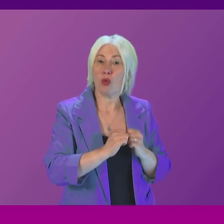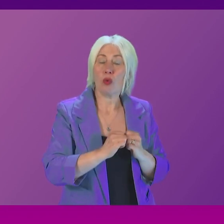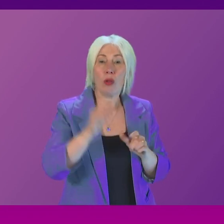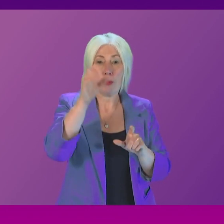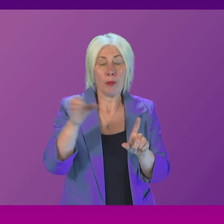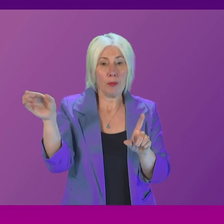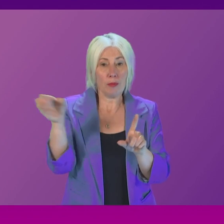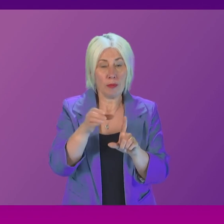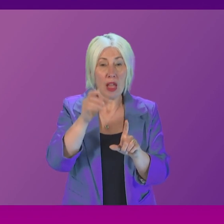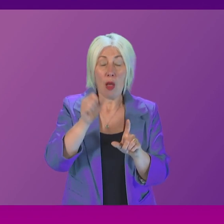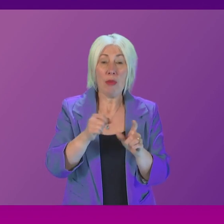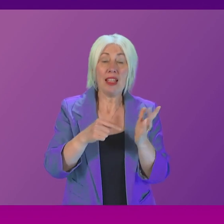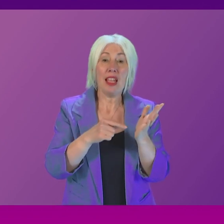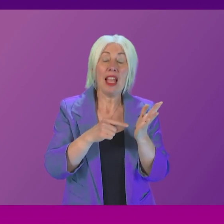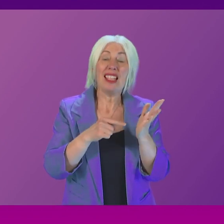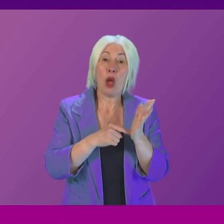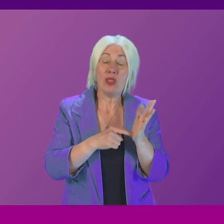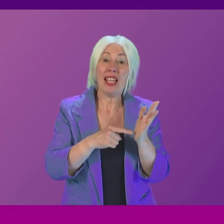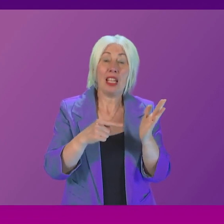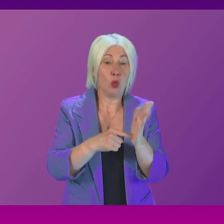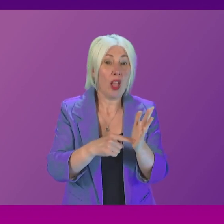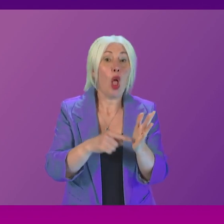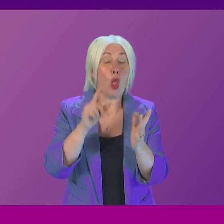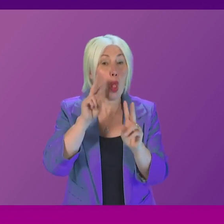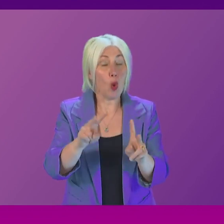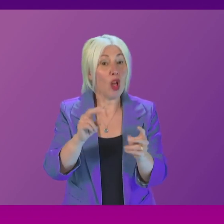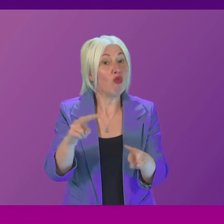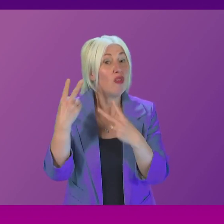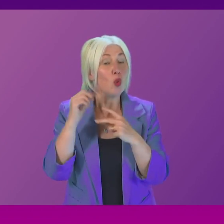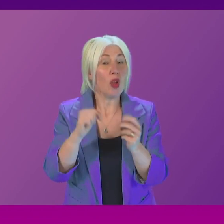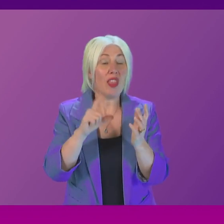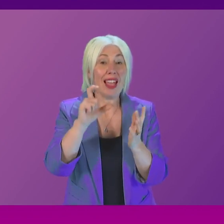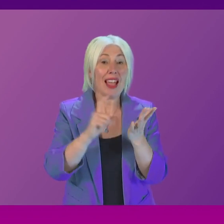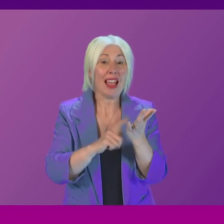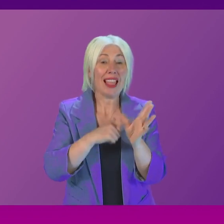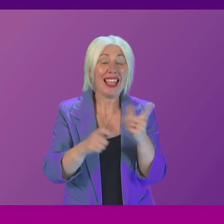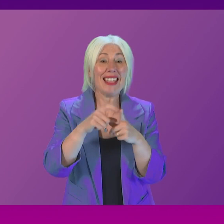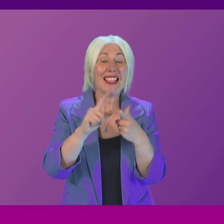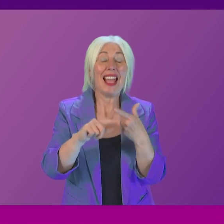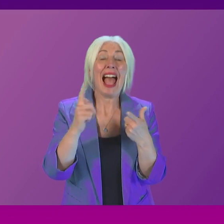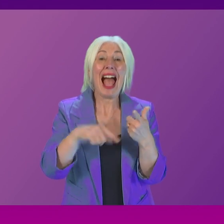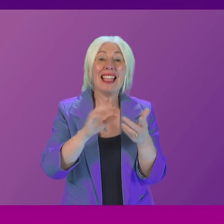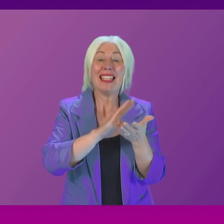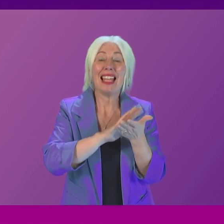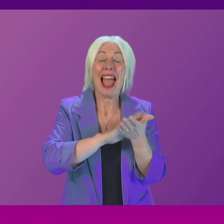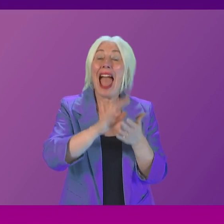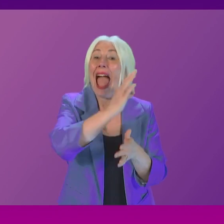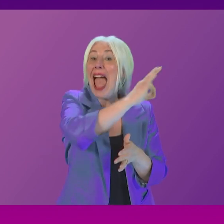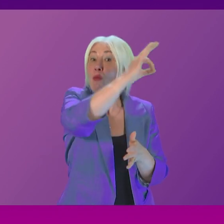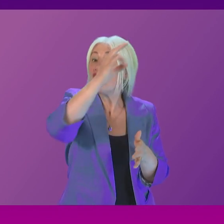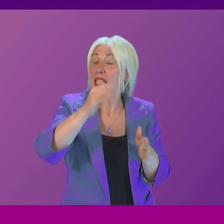at a reputed cost of £4 million to review the Clyde and Hebrides ferries contract, which is due to be tendered for